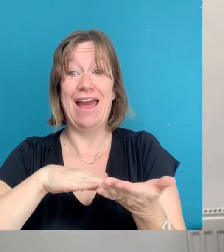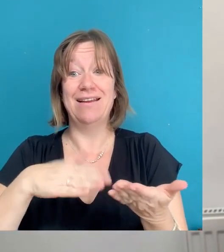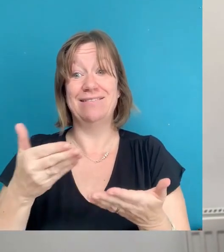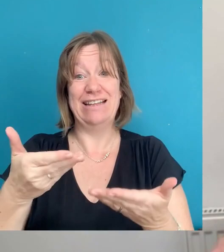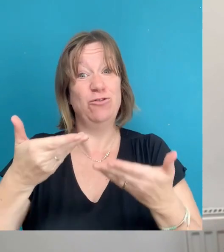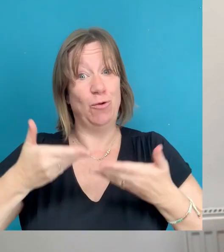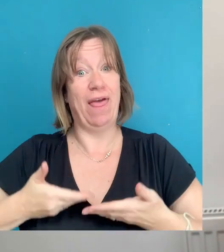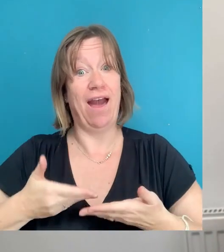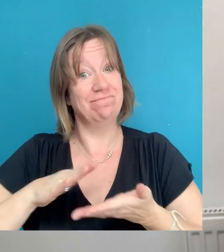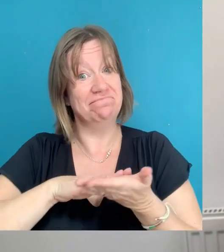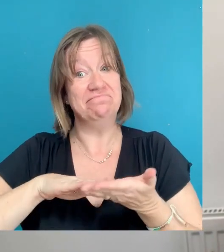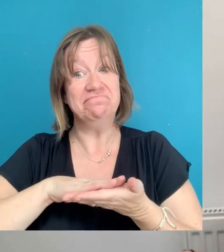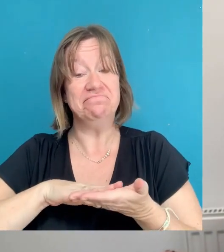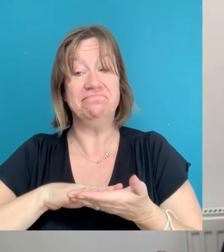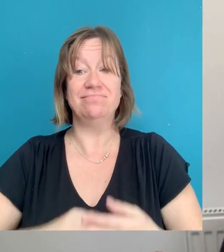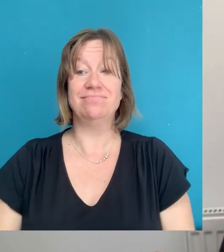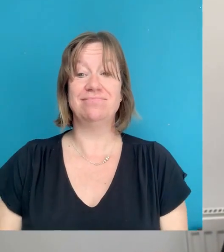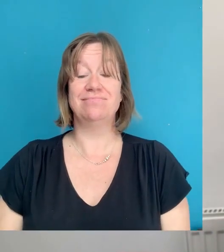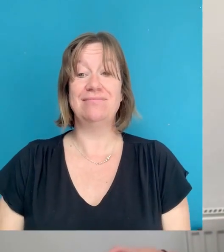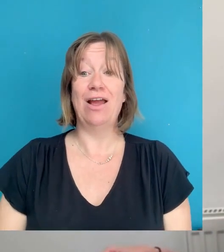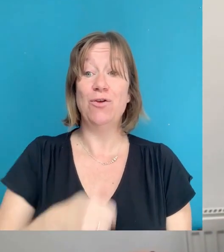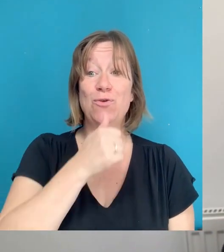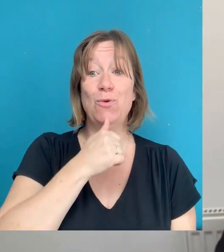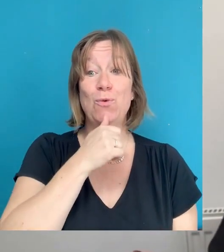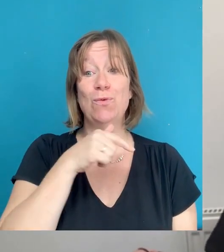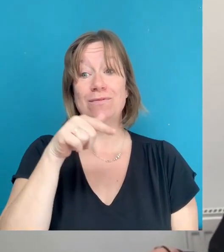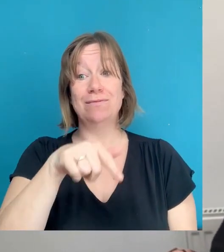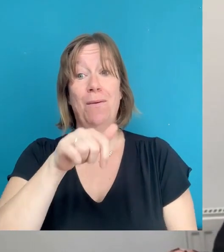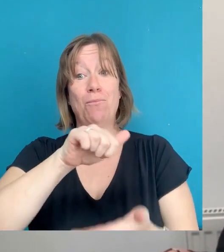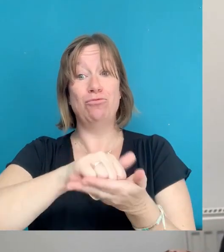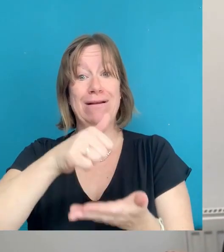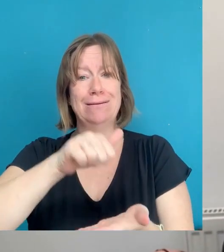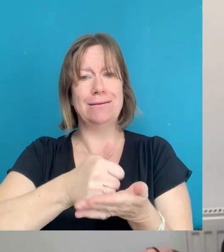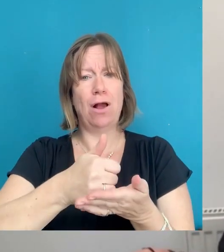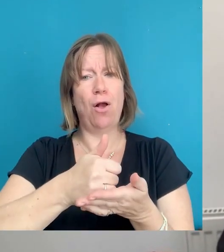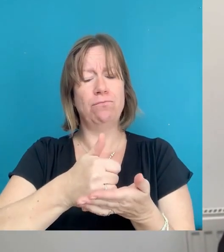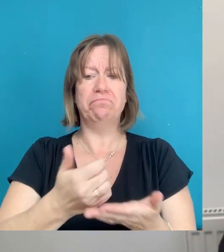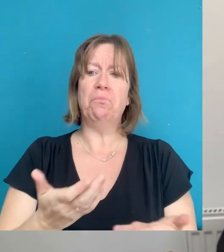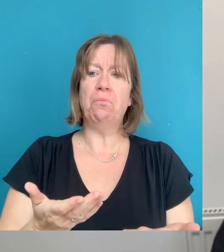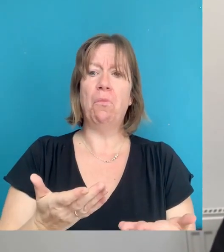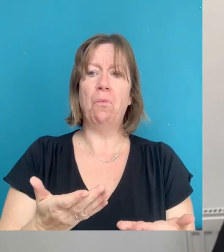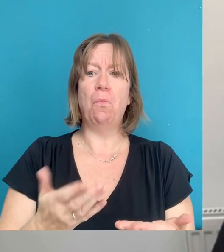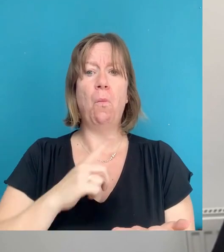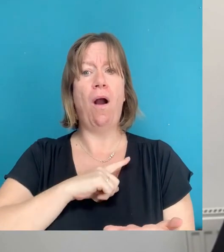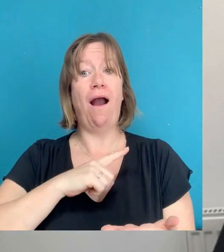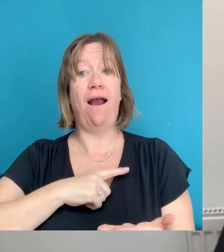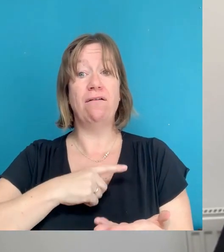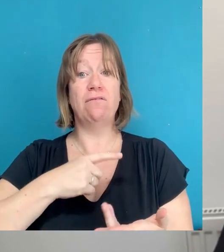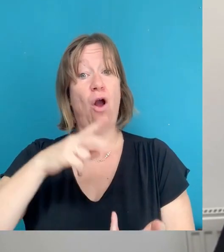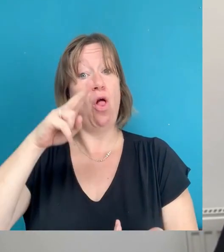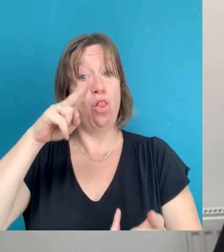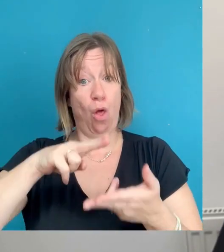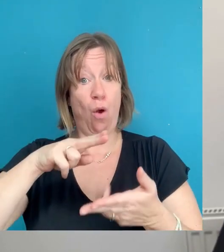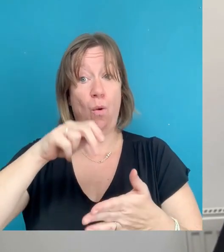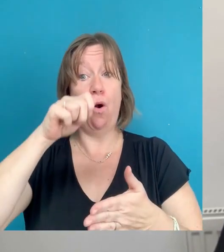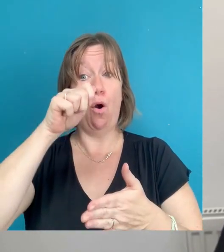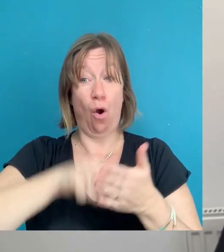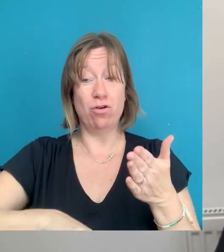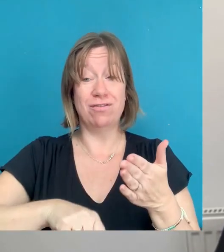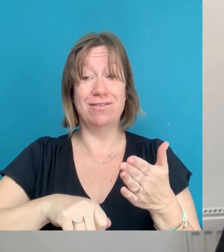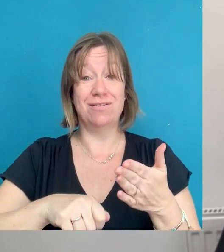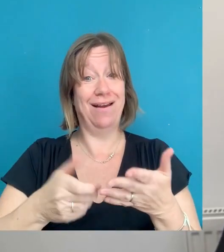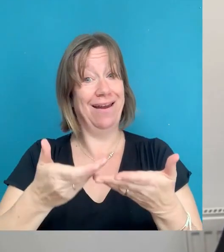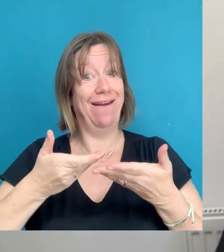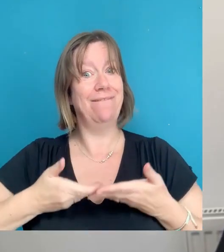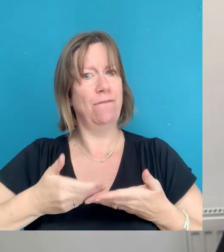then it definitely gives you that. And then I've got the newsprint, which